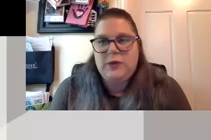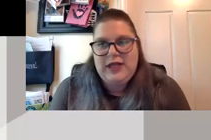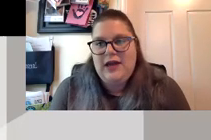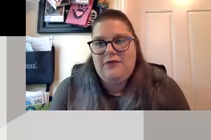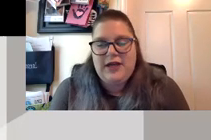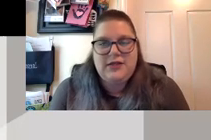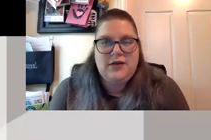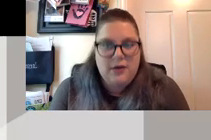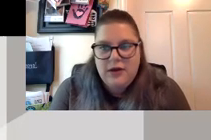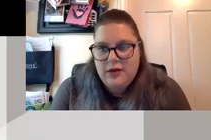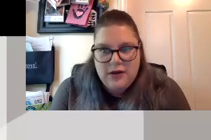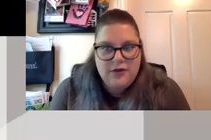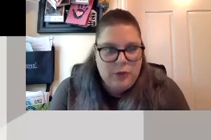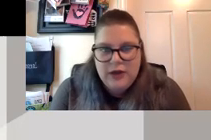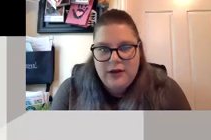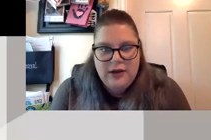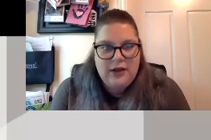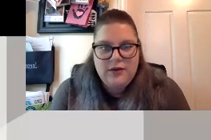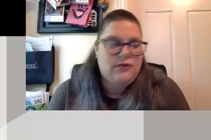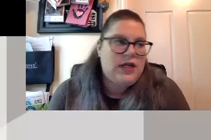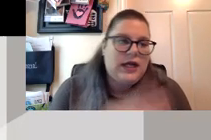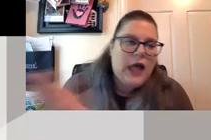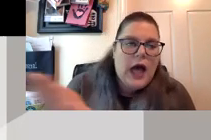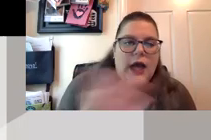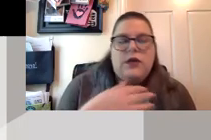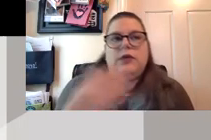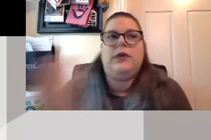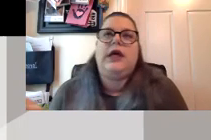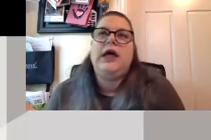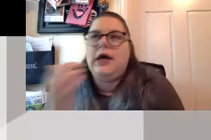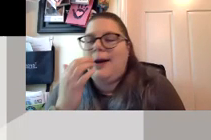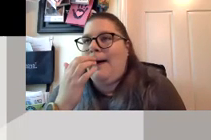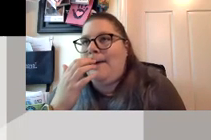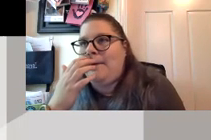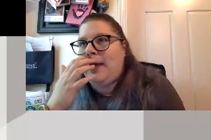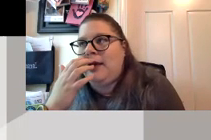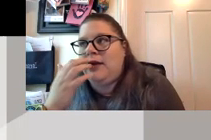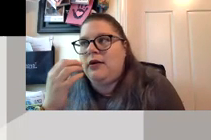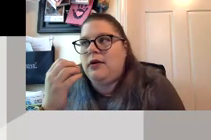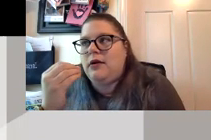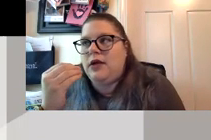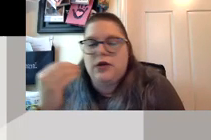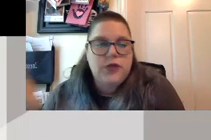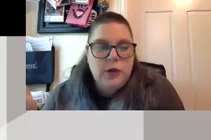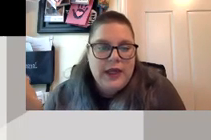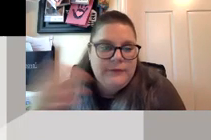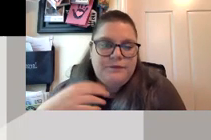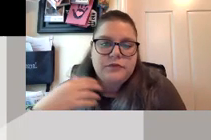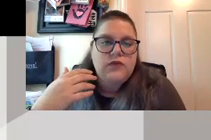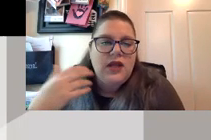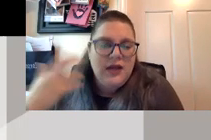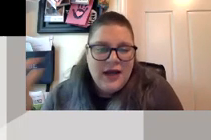knows what a PDF is. They know what, you put it, you can read it online, you can read it in your